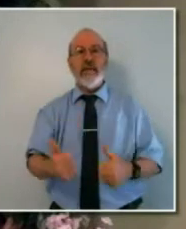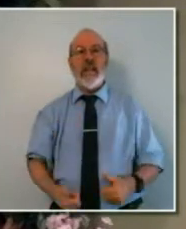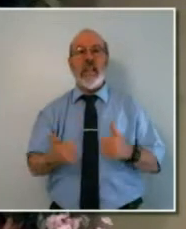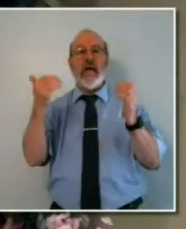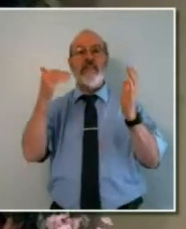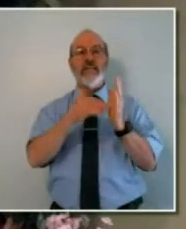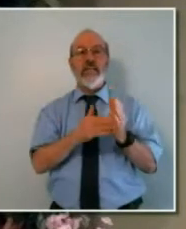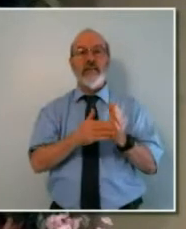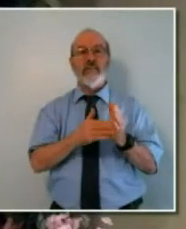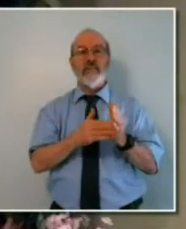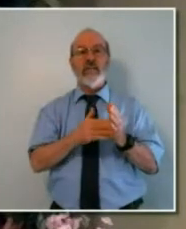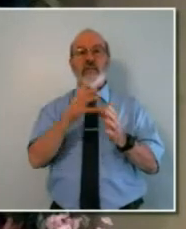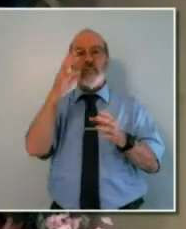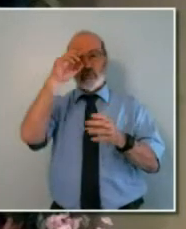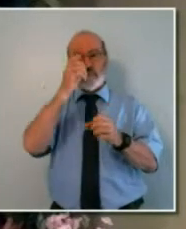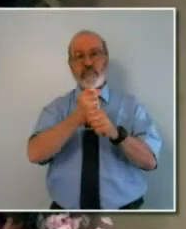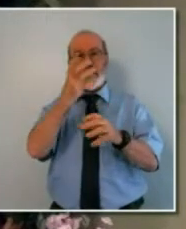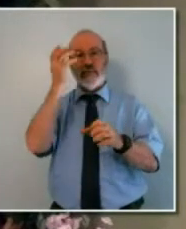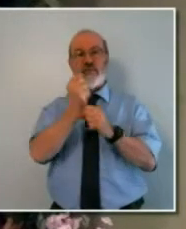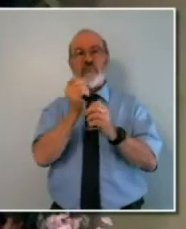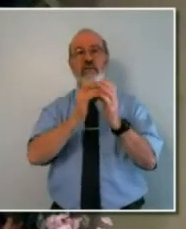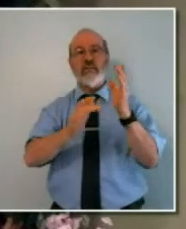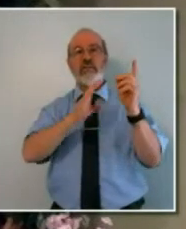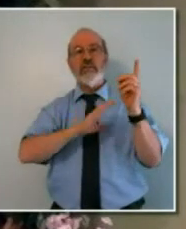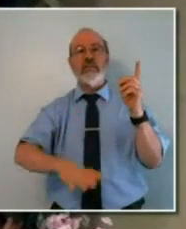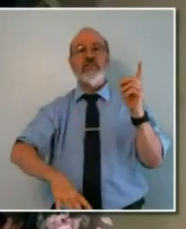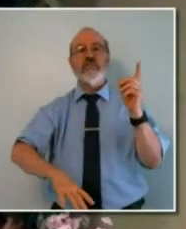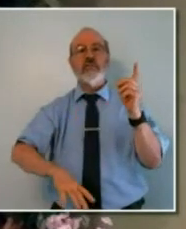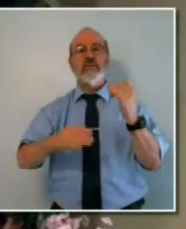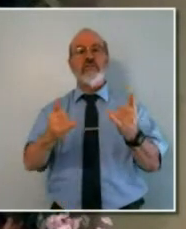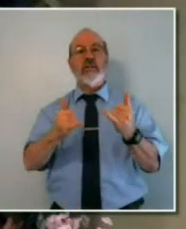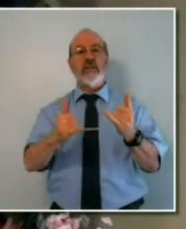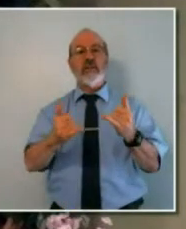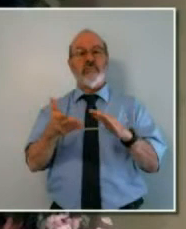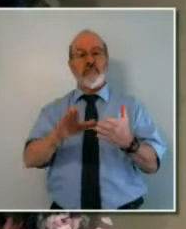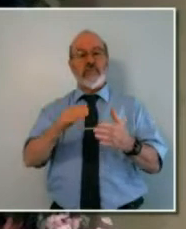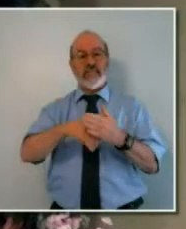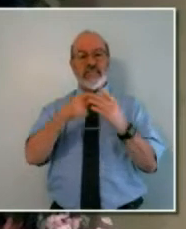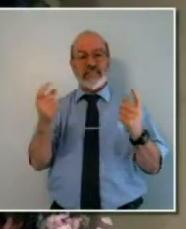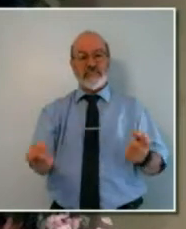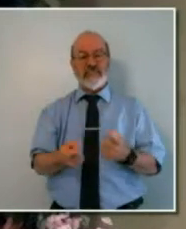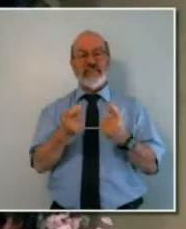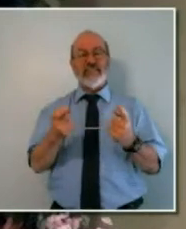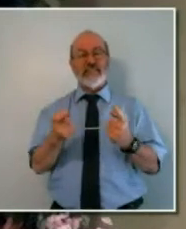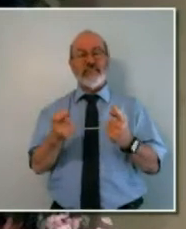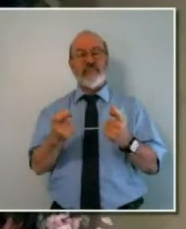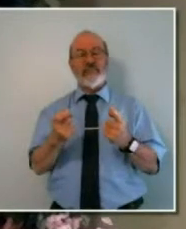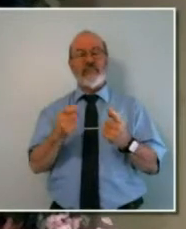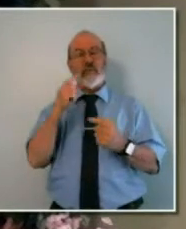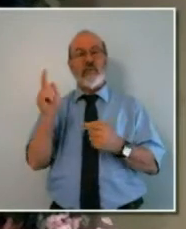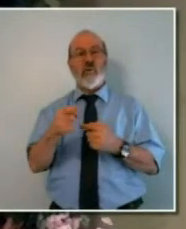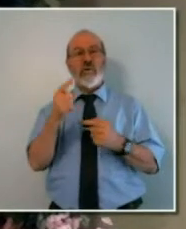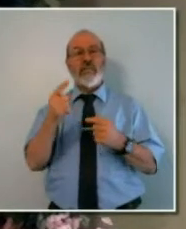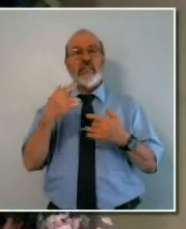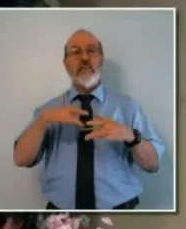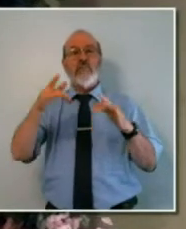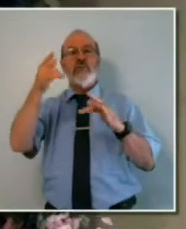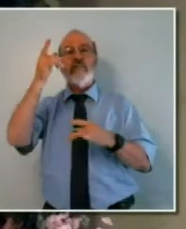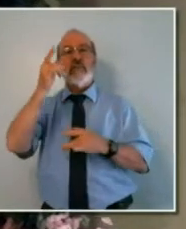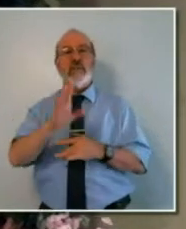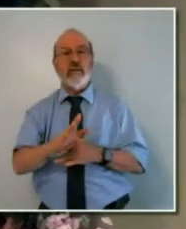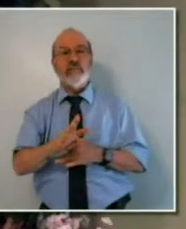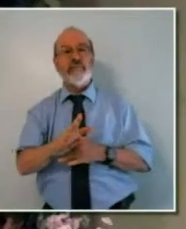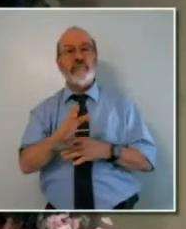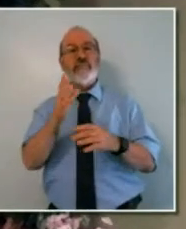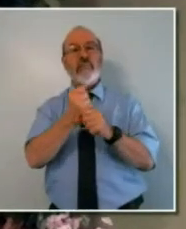if you put your faith and trust in Jesus Christ. Right now, you're dead in trespasses and sin, and only the mercy of God obtained by